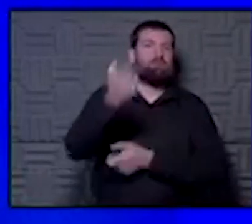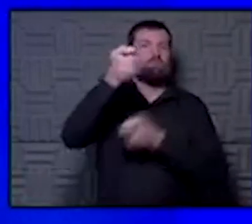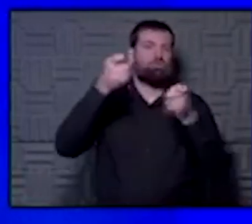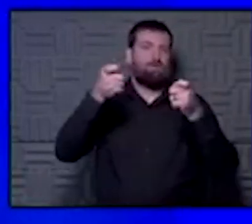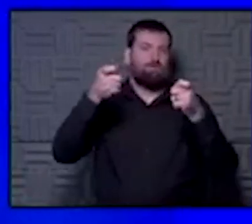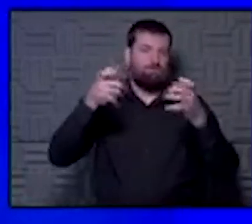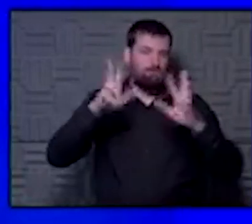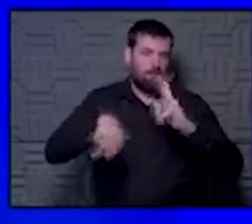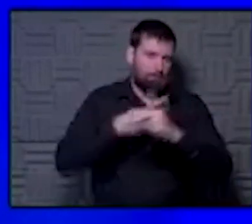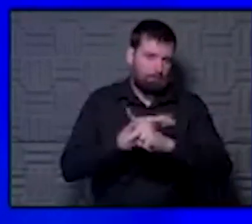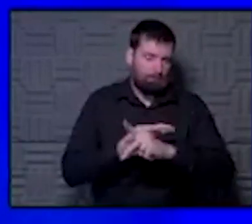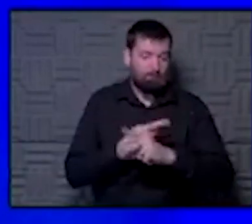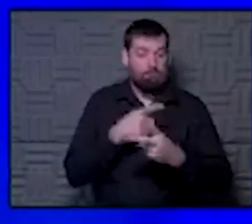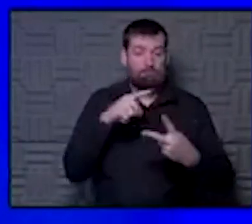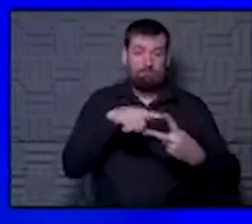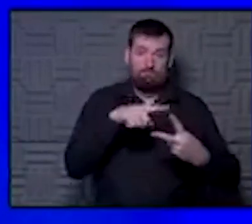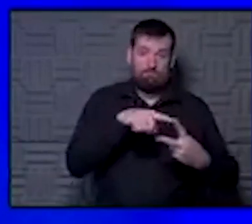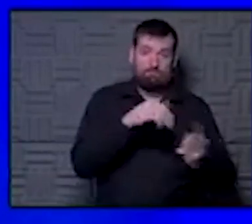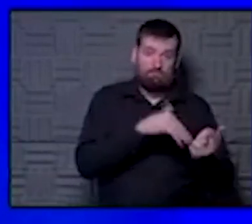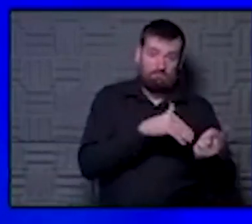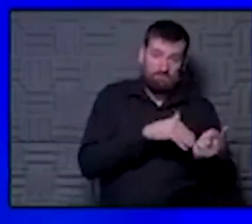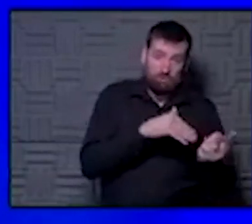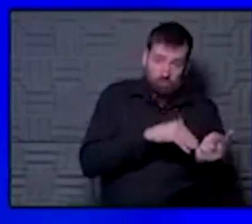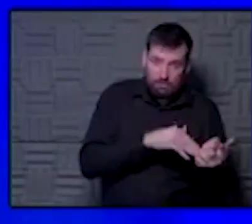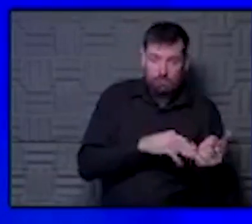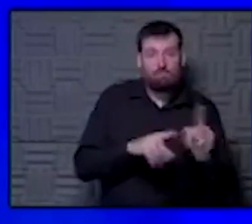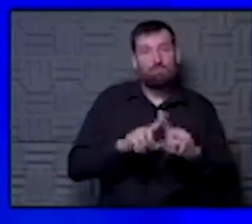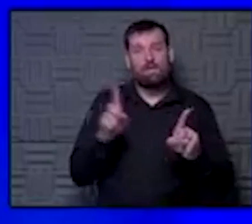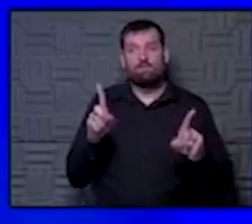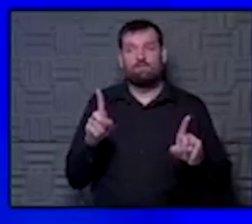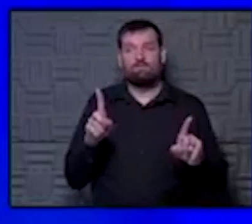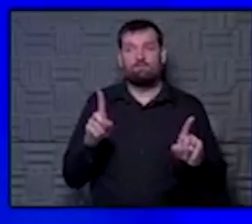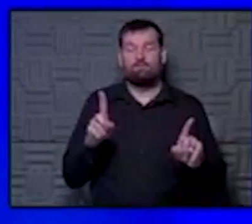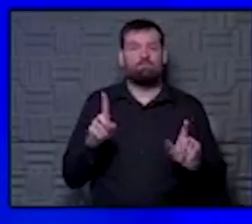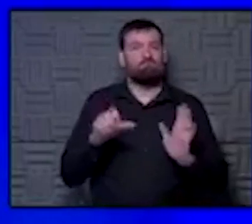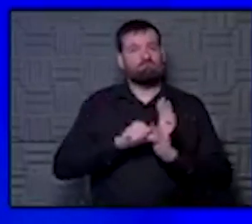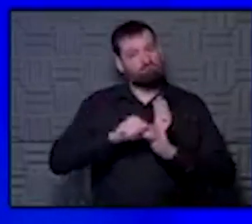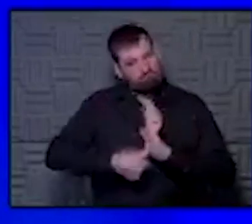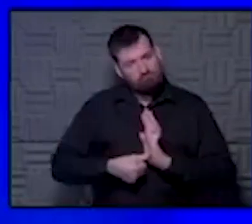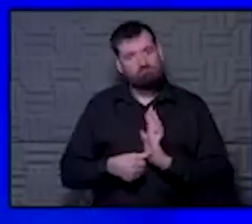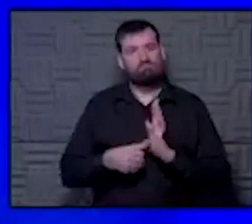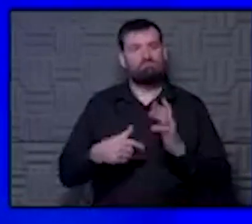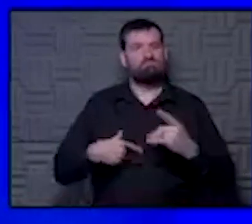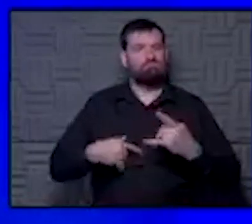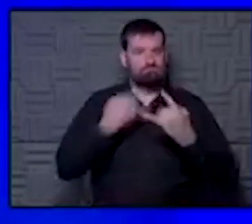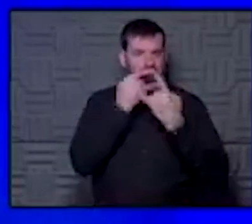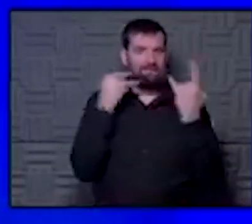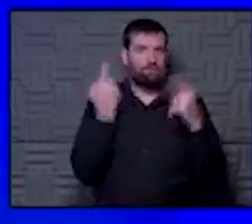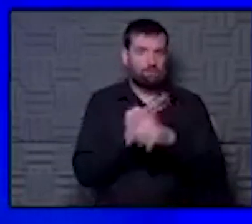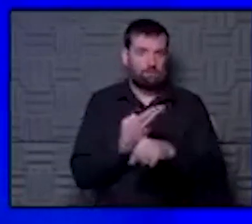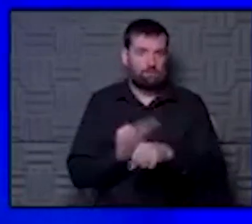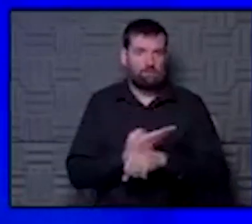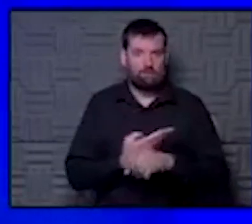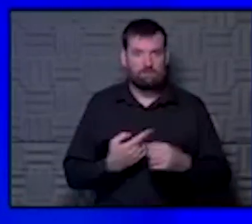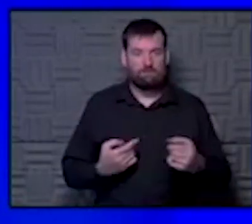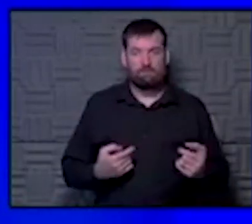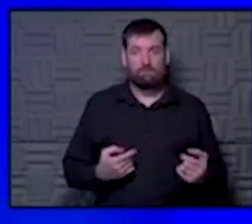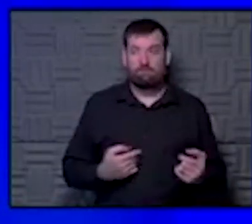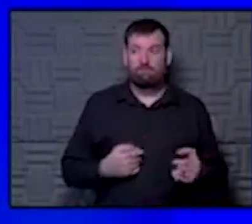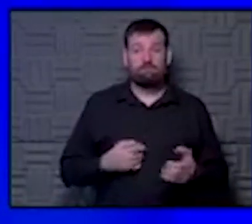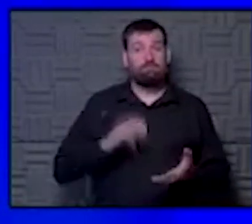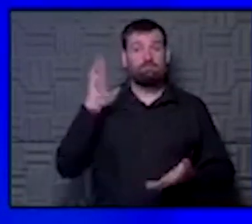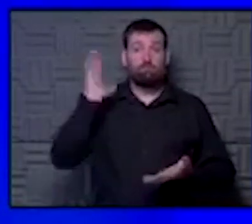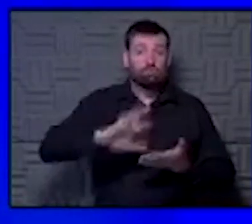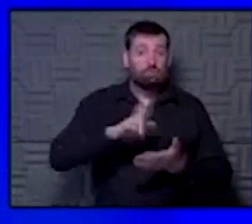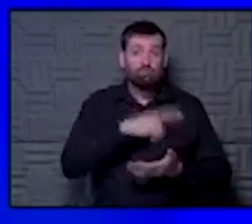staff. One is a physician, but was adamant about their mask use and reducing